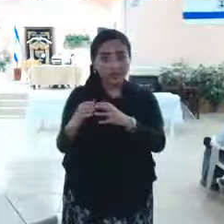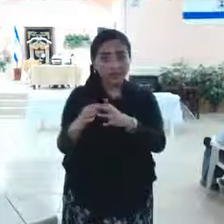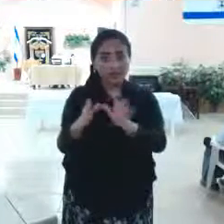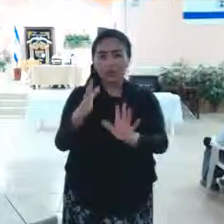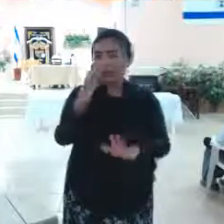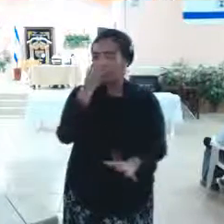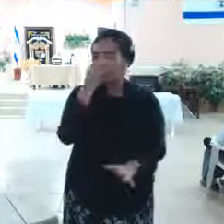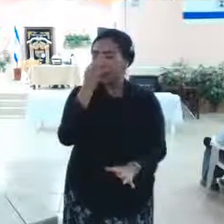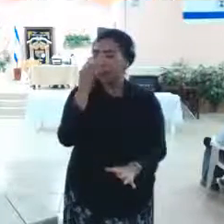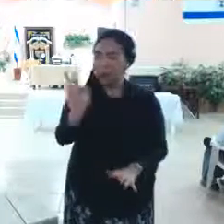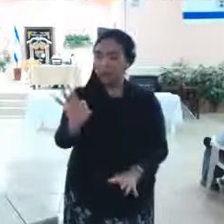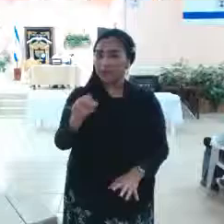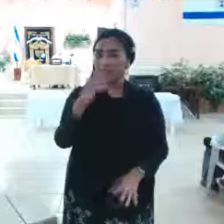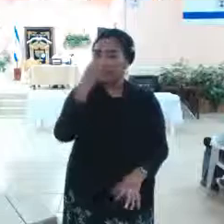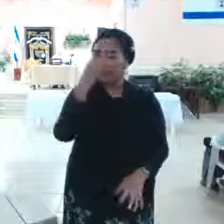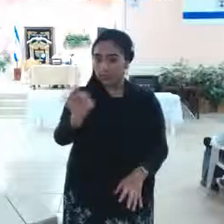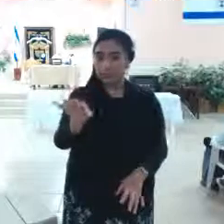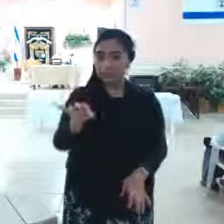the